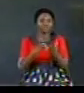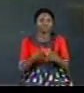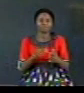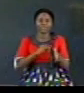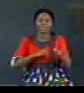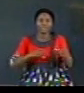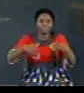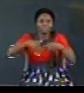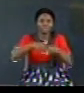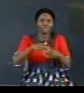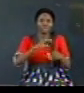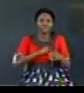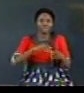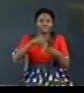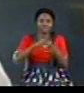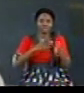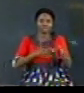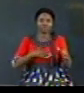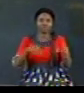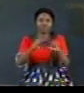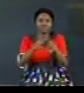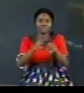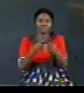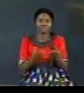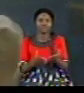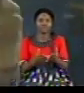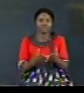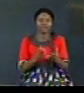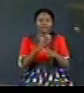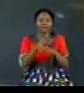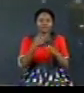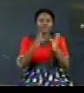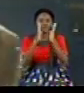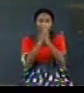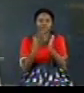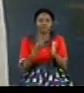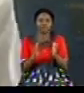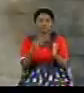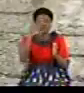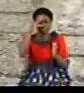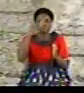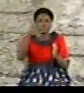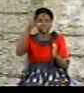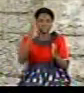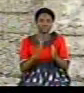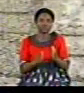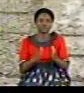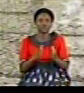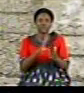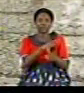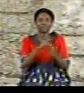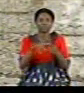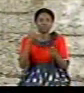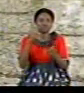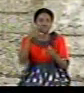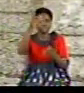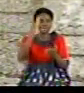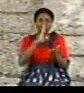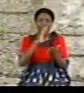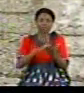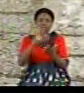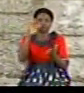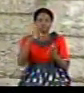the man of God, our Father, he said, "Just check yourself." And to God be the glory, the pain is no more there. Praise the Lord. You are